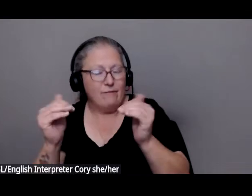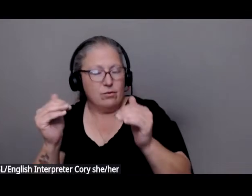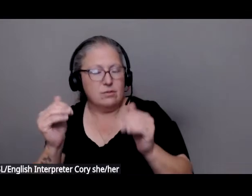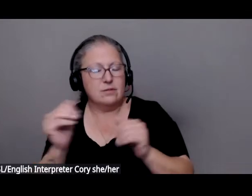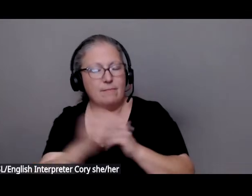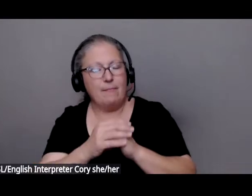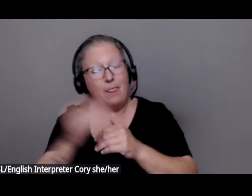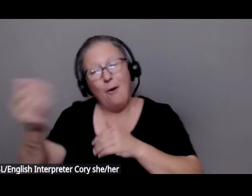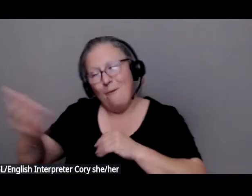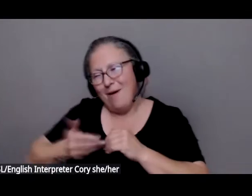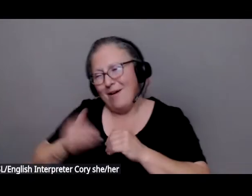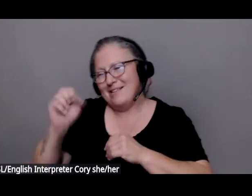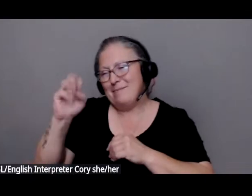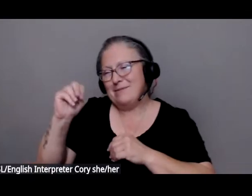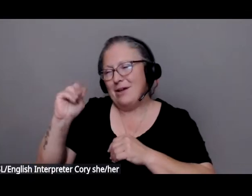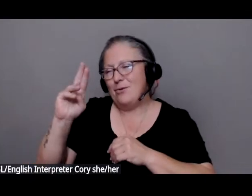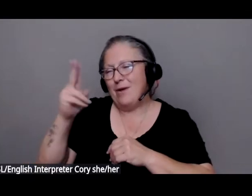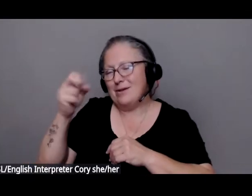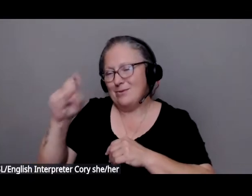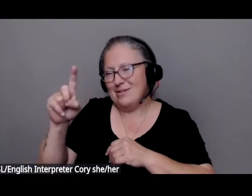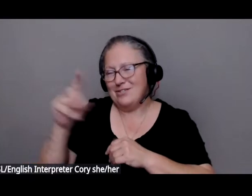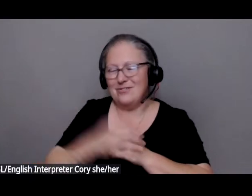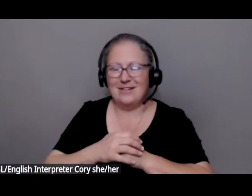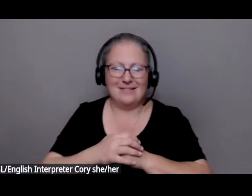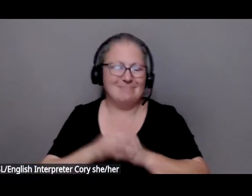Union High School District. Yeah.